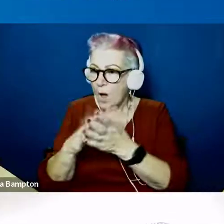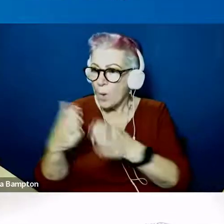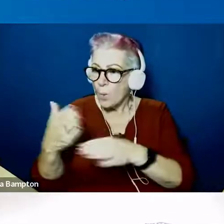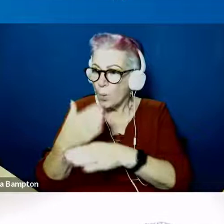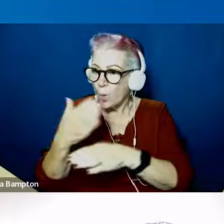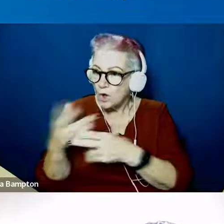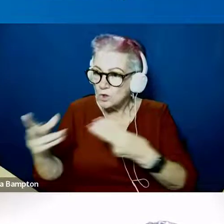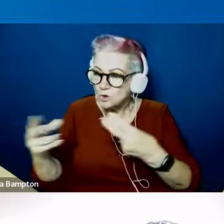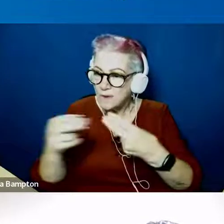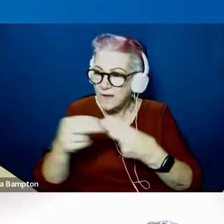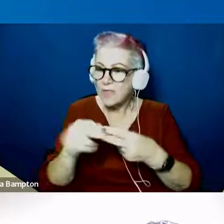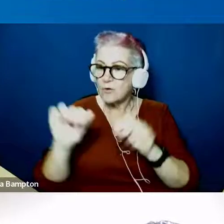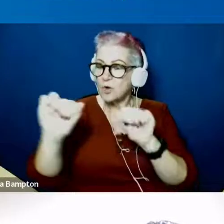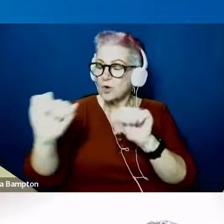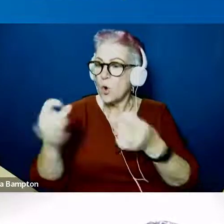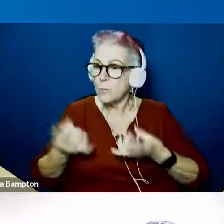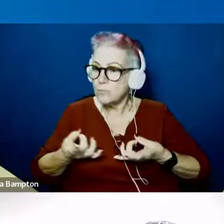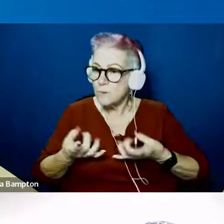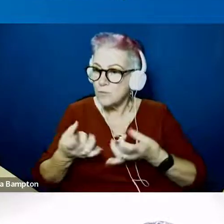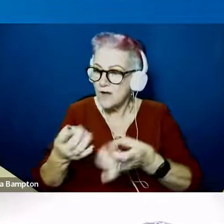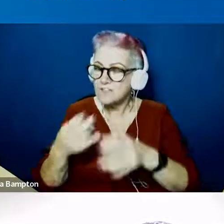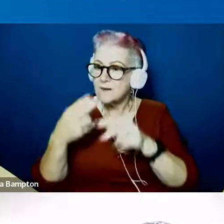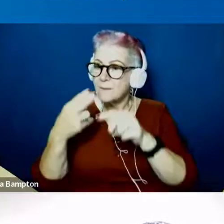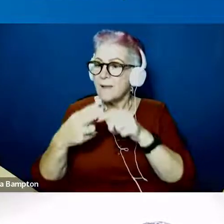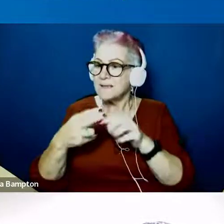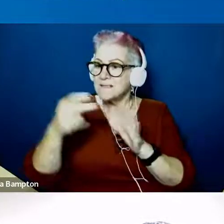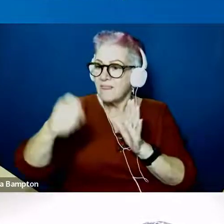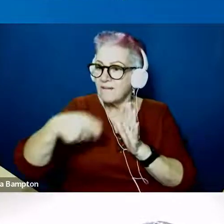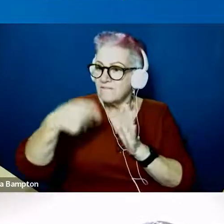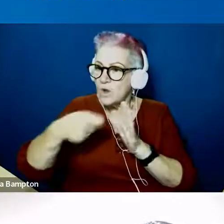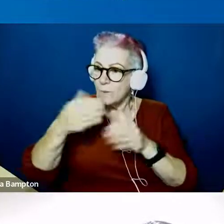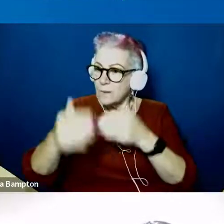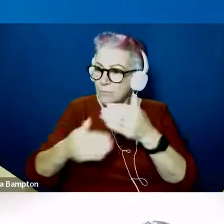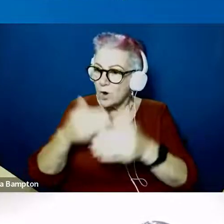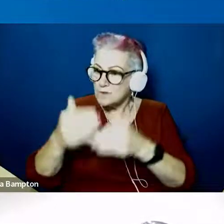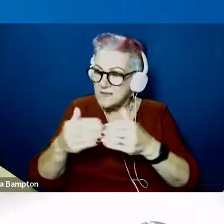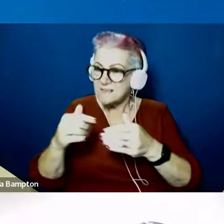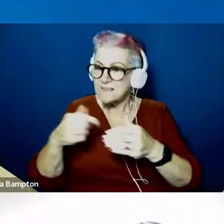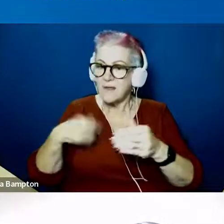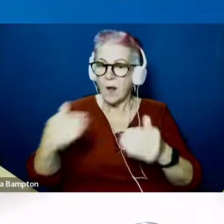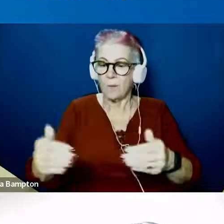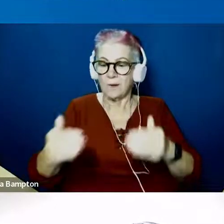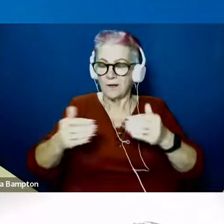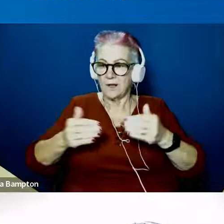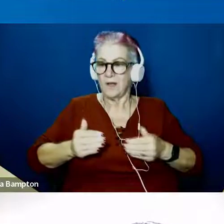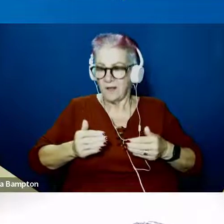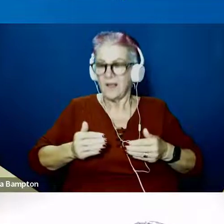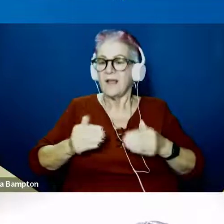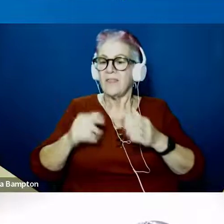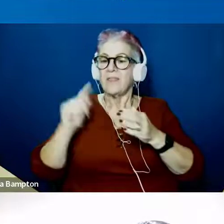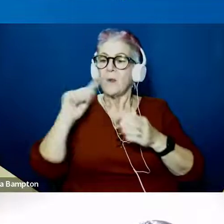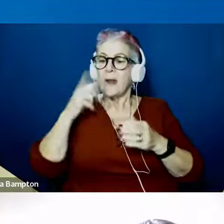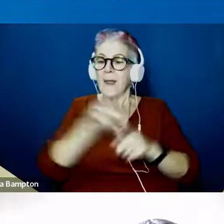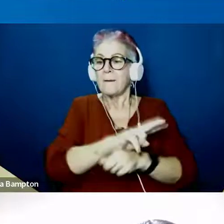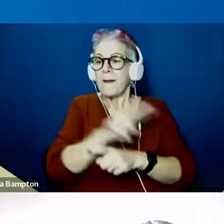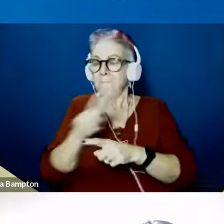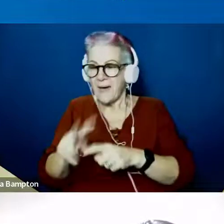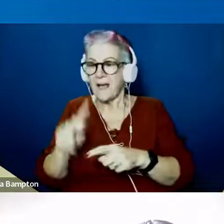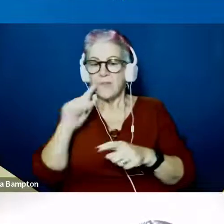the preparation and then the filming process as well. And then I'll tap back to continue the presentation.